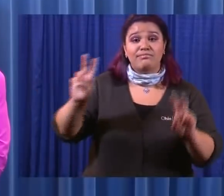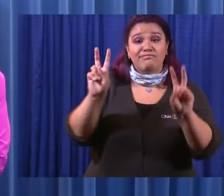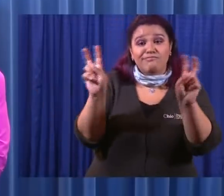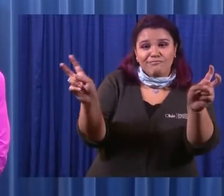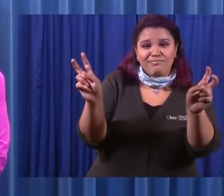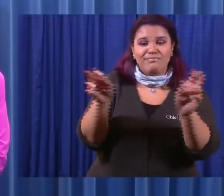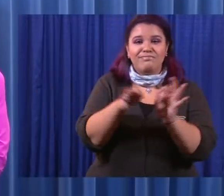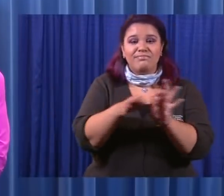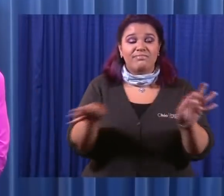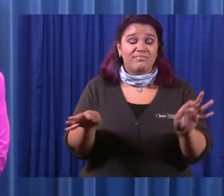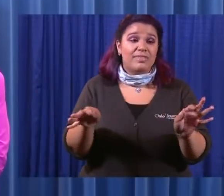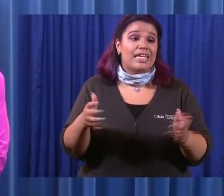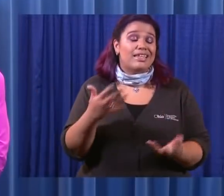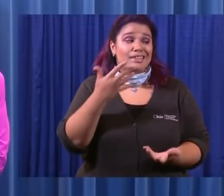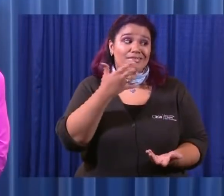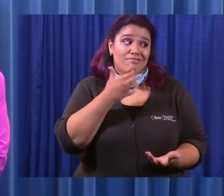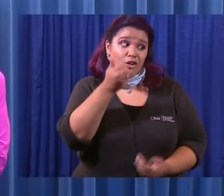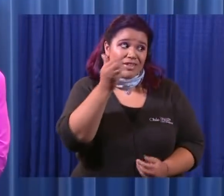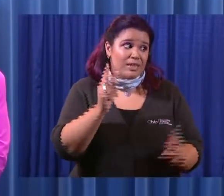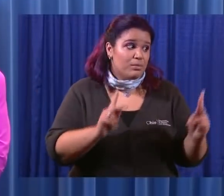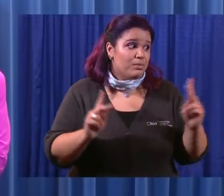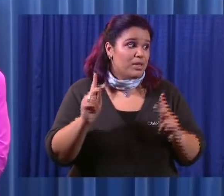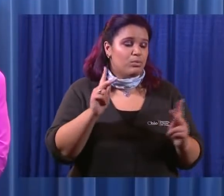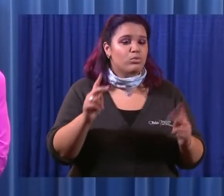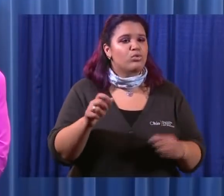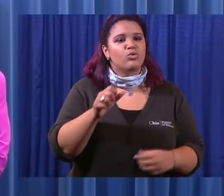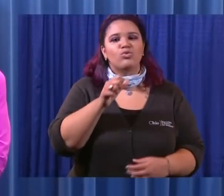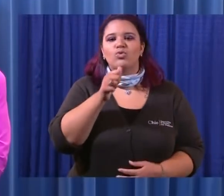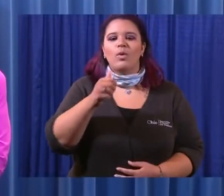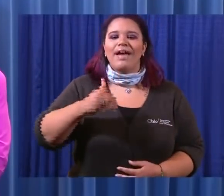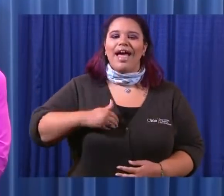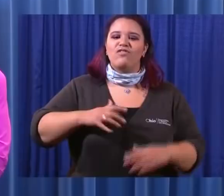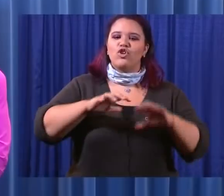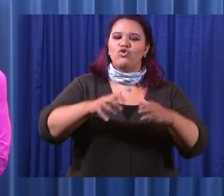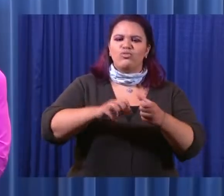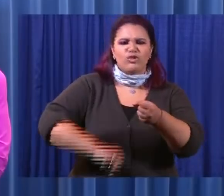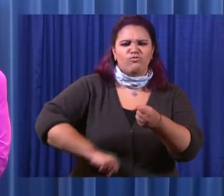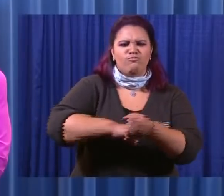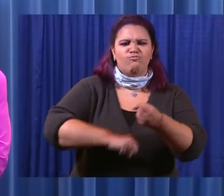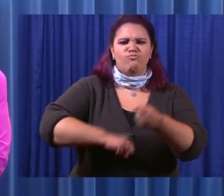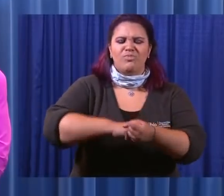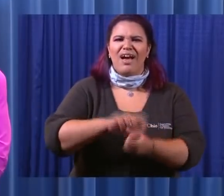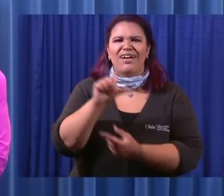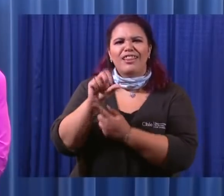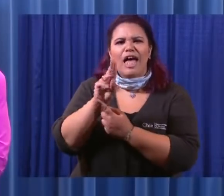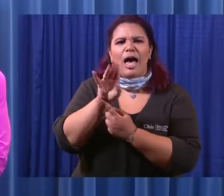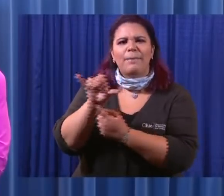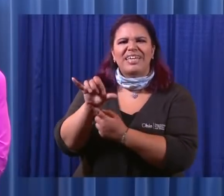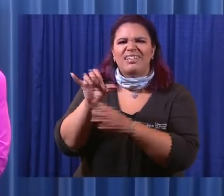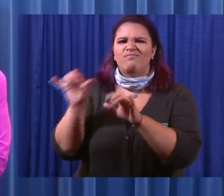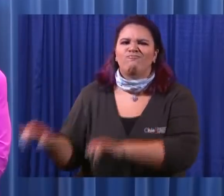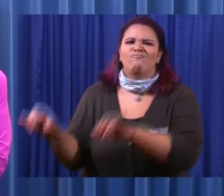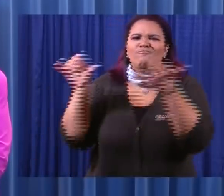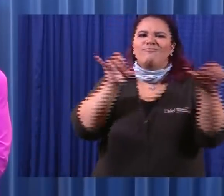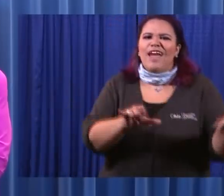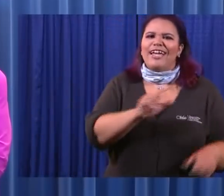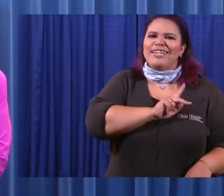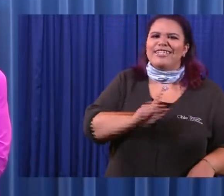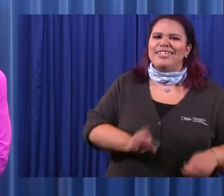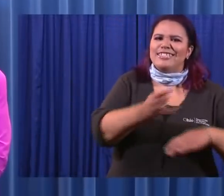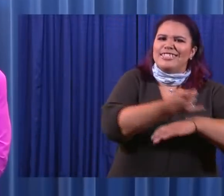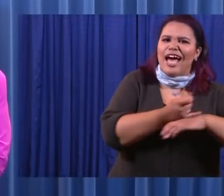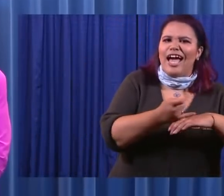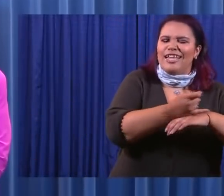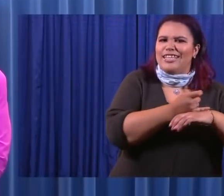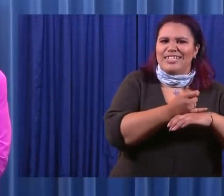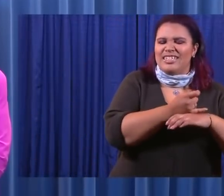elderly don't have a lobbying group like Kings Island to help make demands. So the question really is just, is there any progress